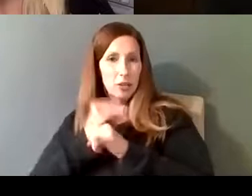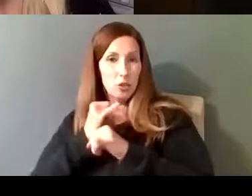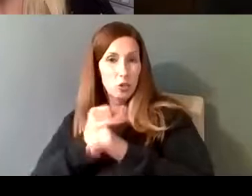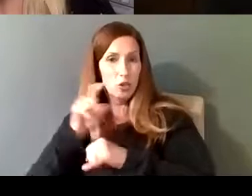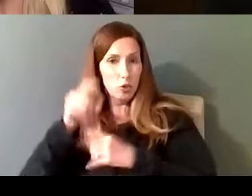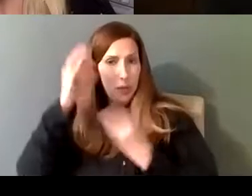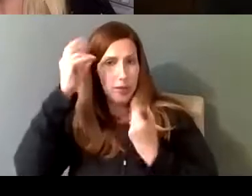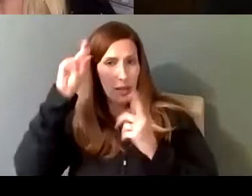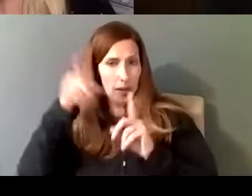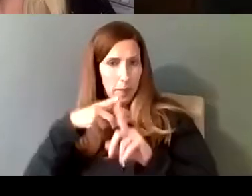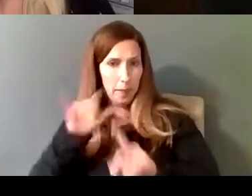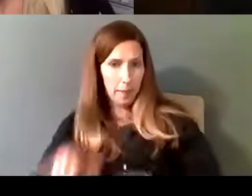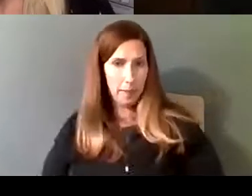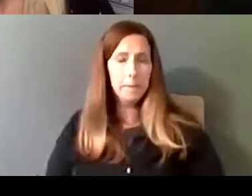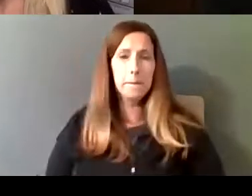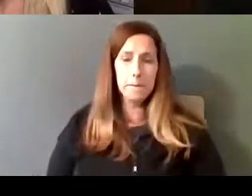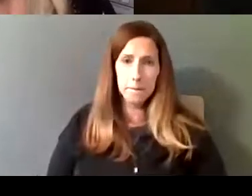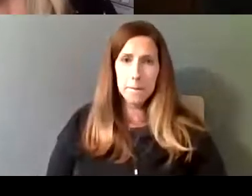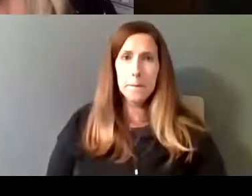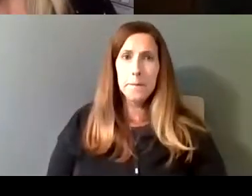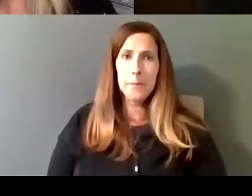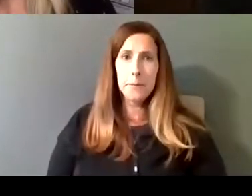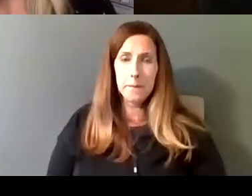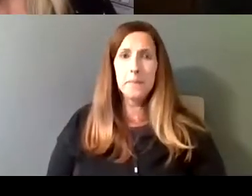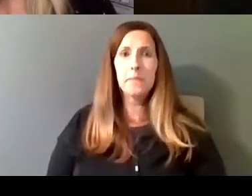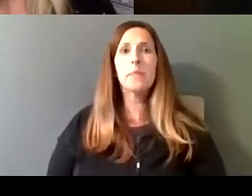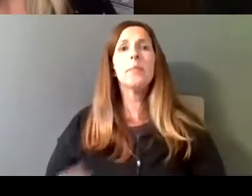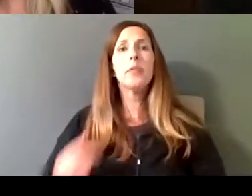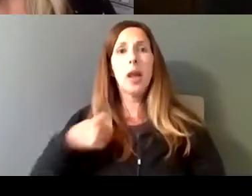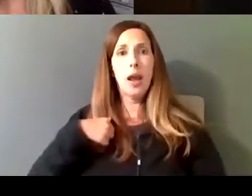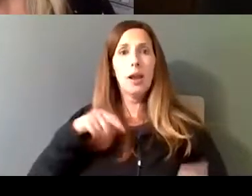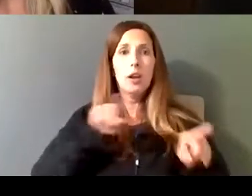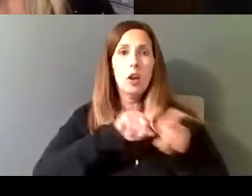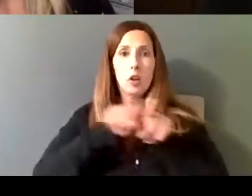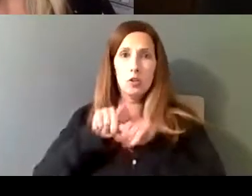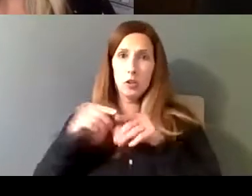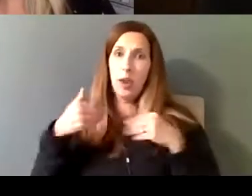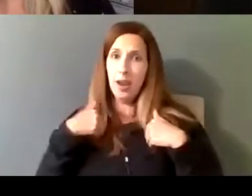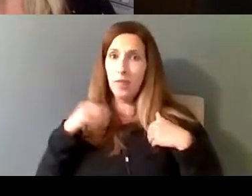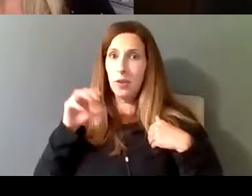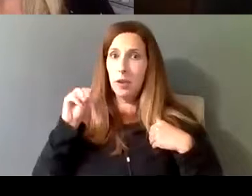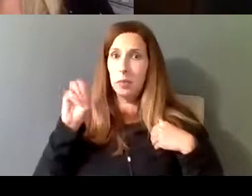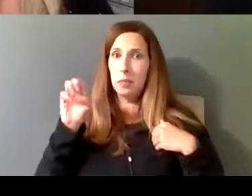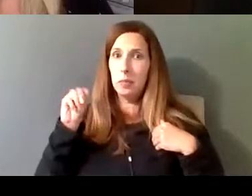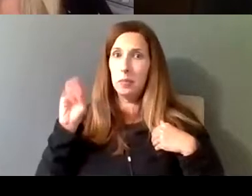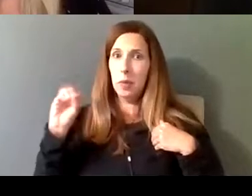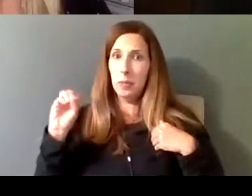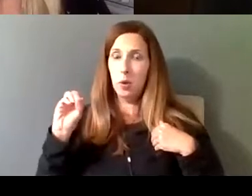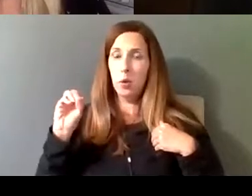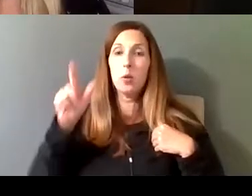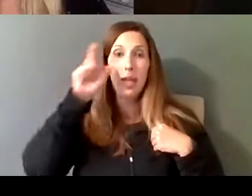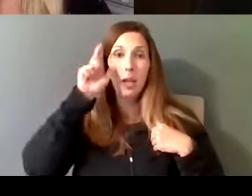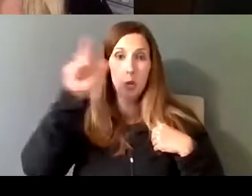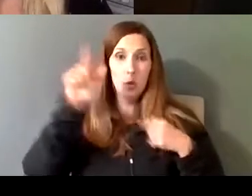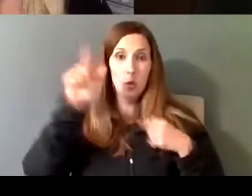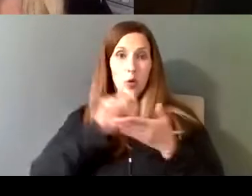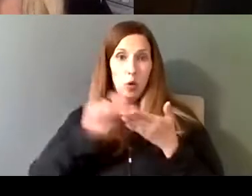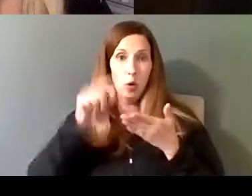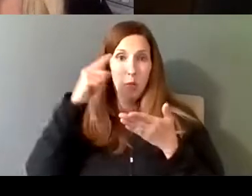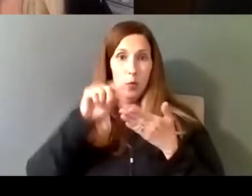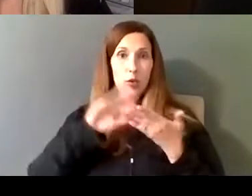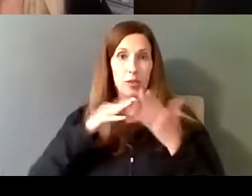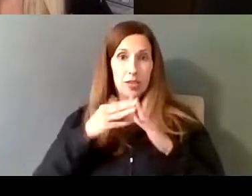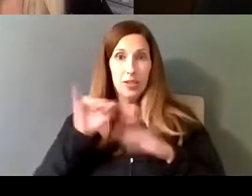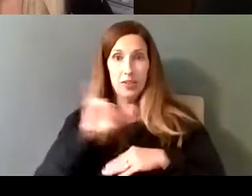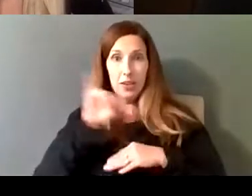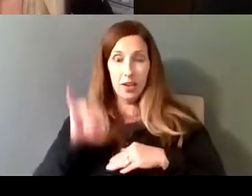this. And I also have a memo that Luna Language Services wrote for the city of Indianapolis